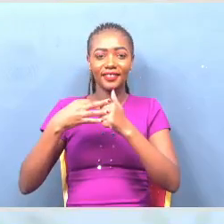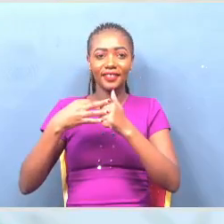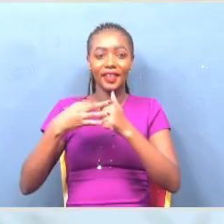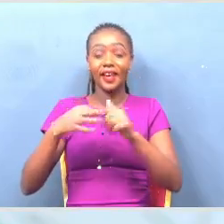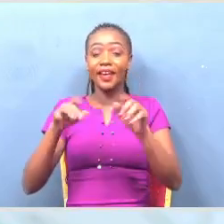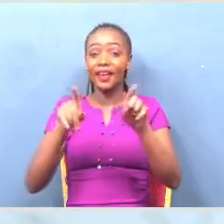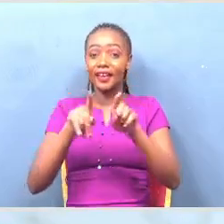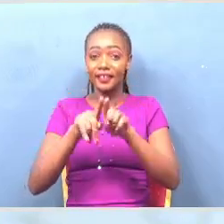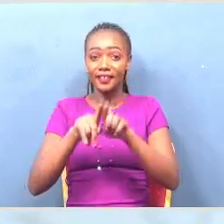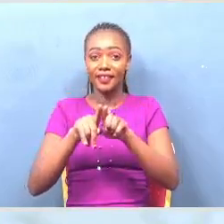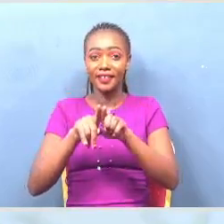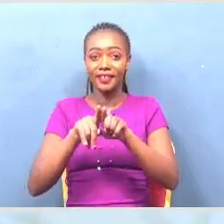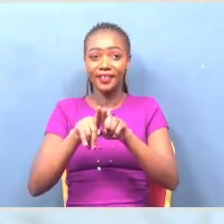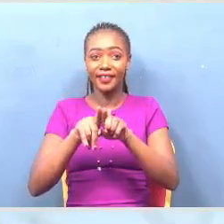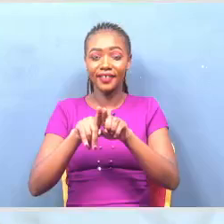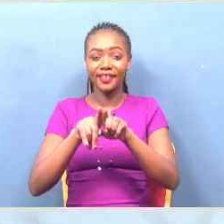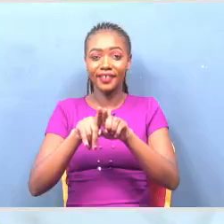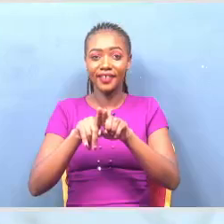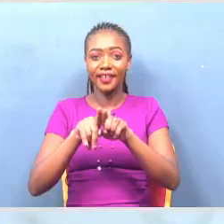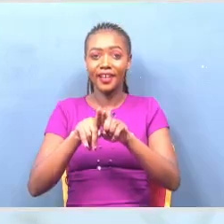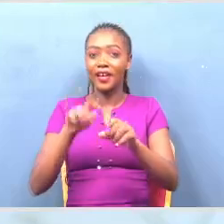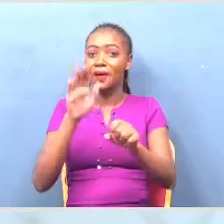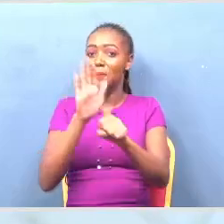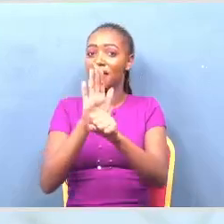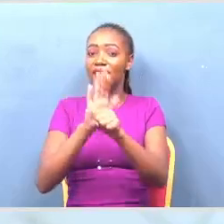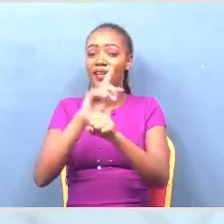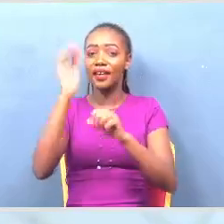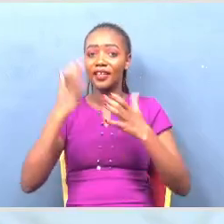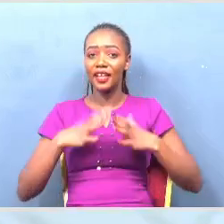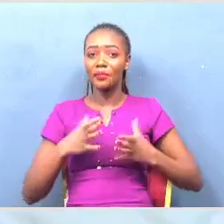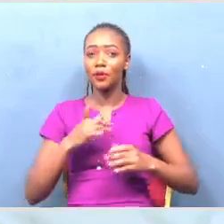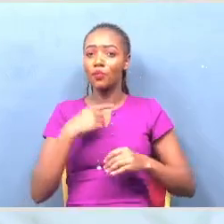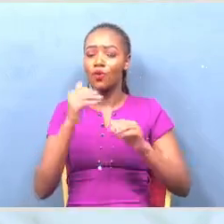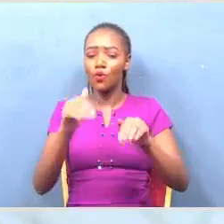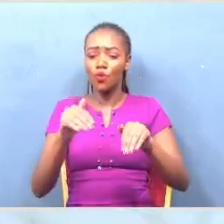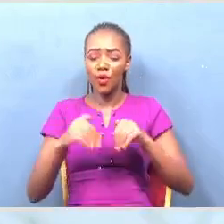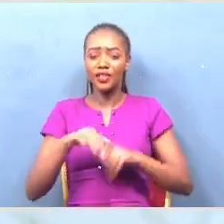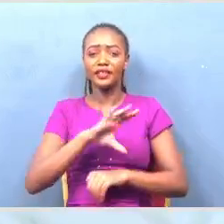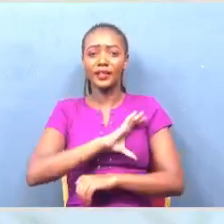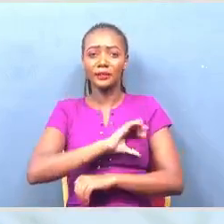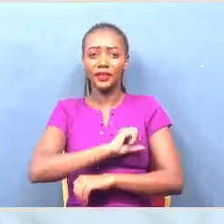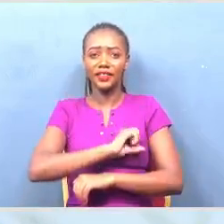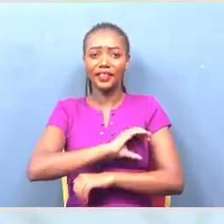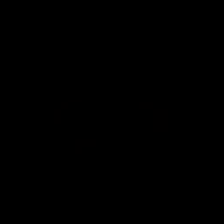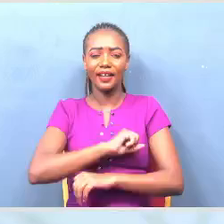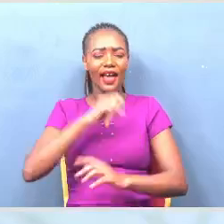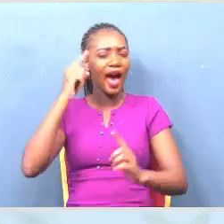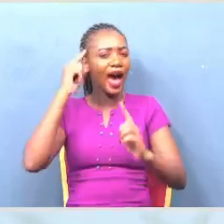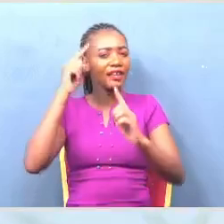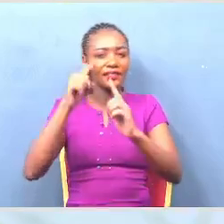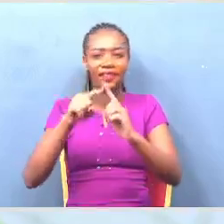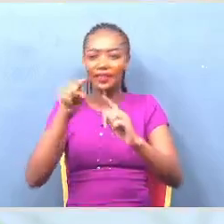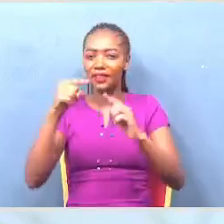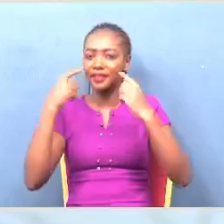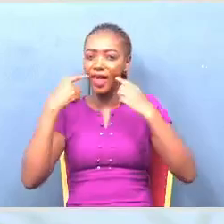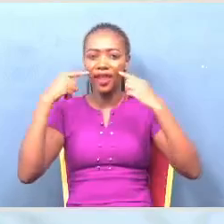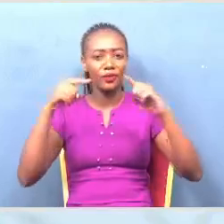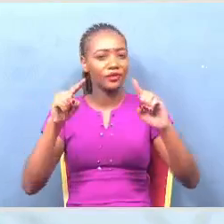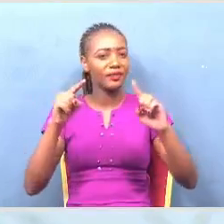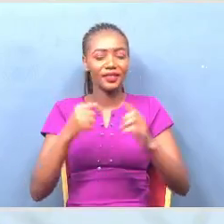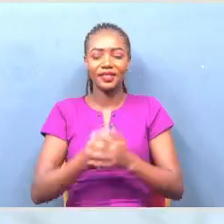and the millions who have waited patiently until this announcement has been